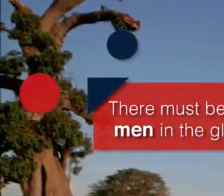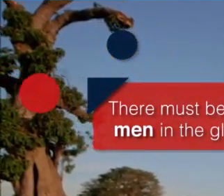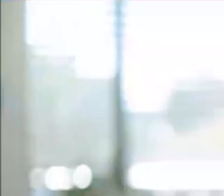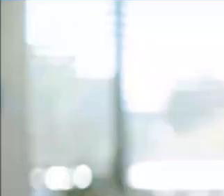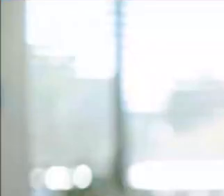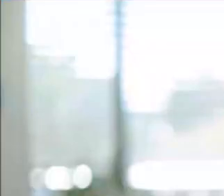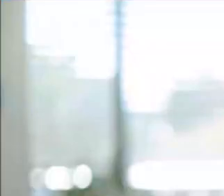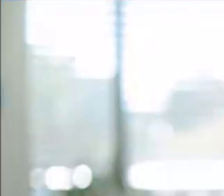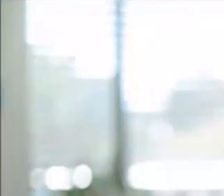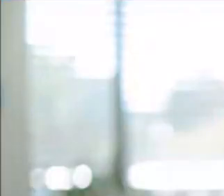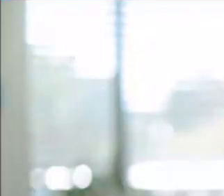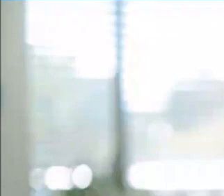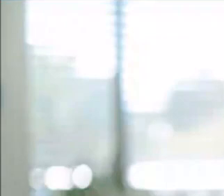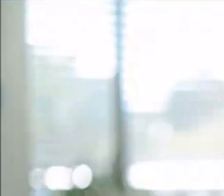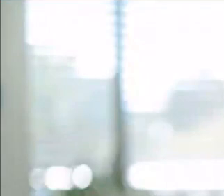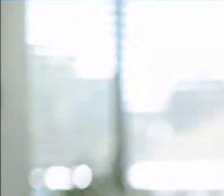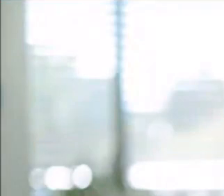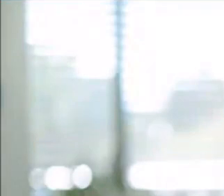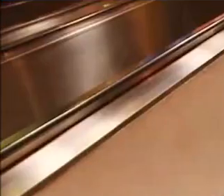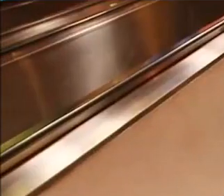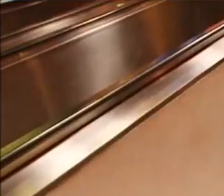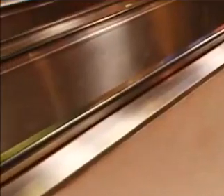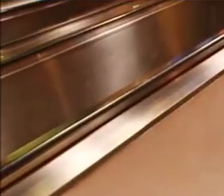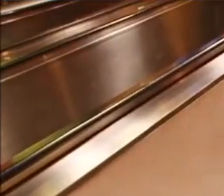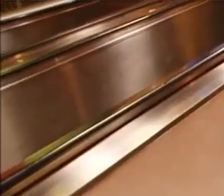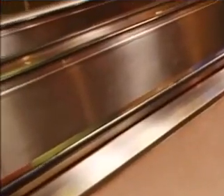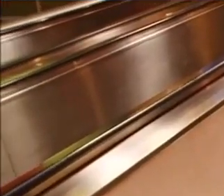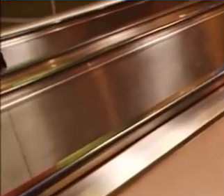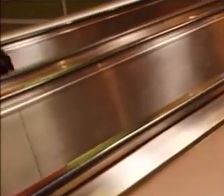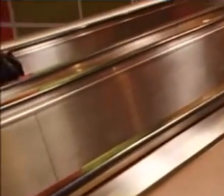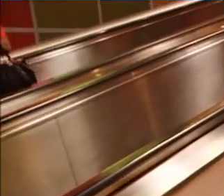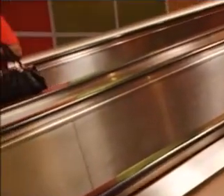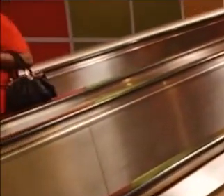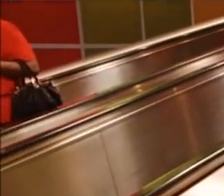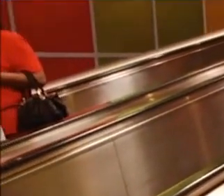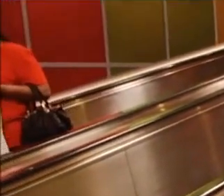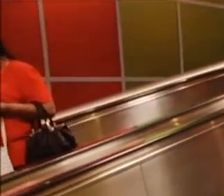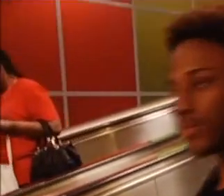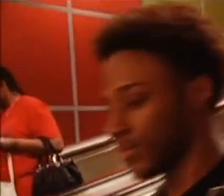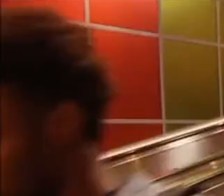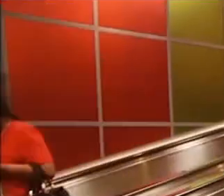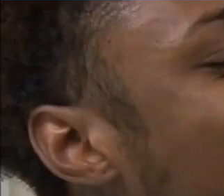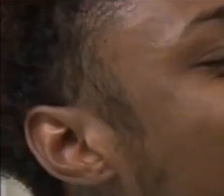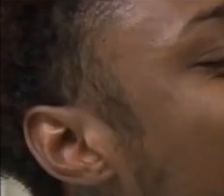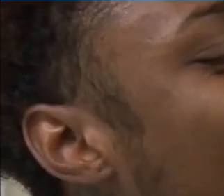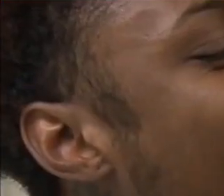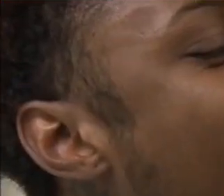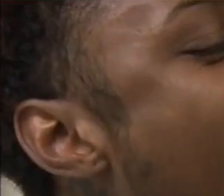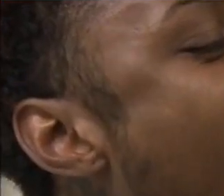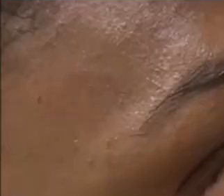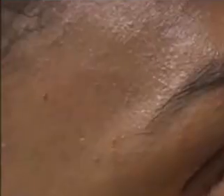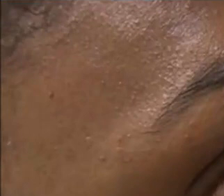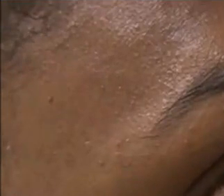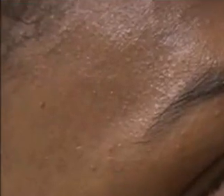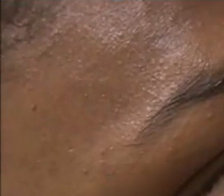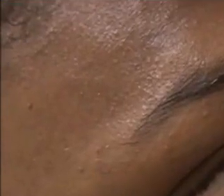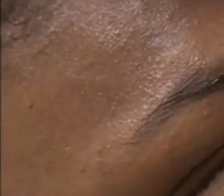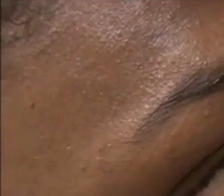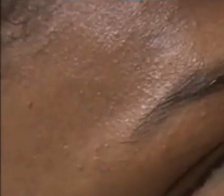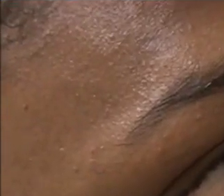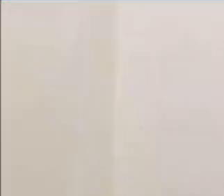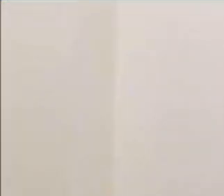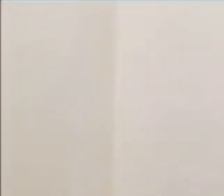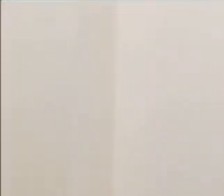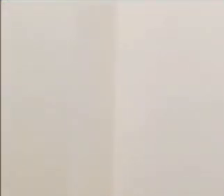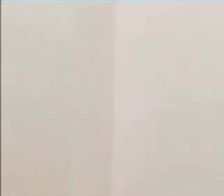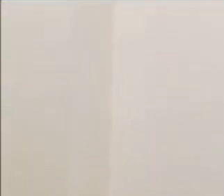Reaching out to men and boys can be quite challenging because they're a part of the population that doesn't always access health services, listen to